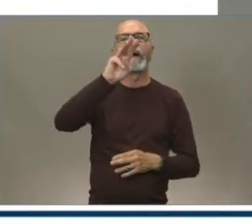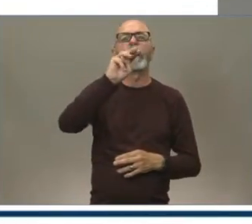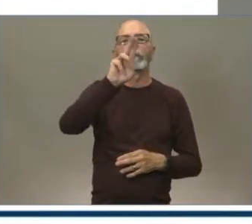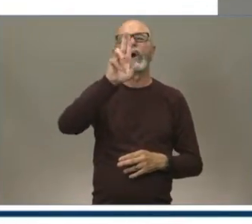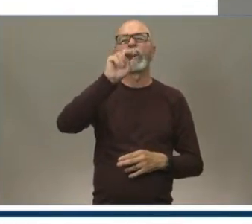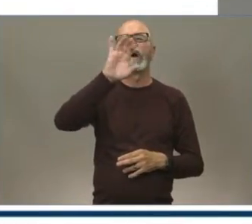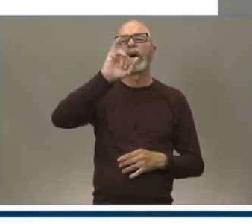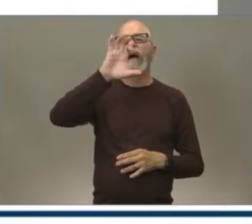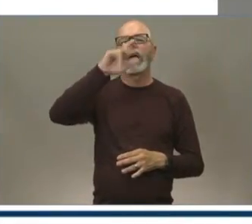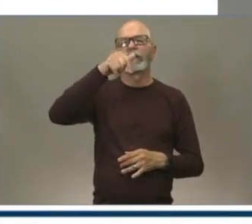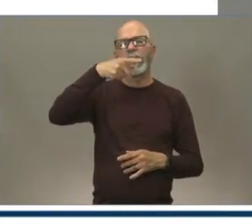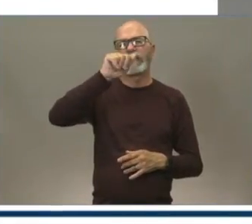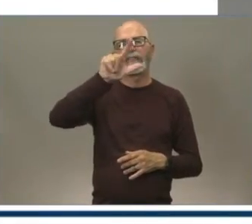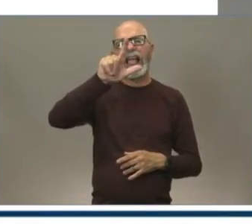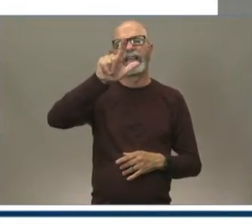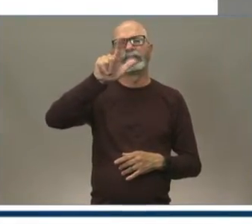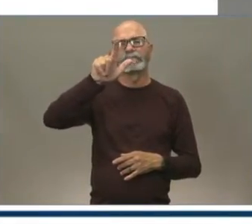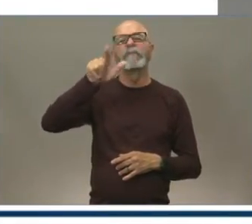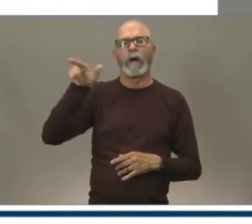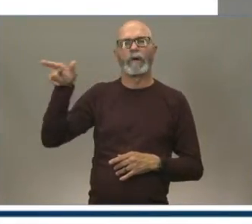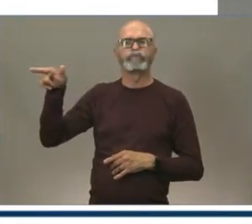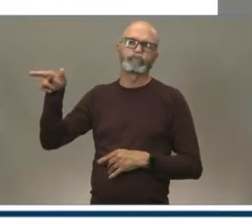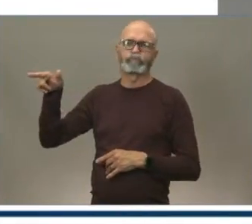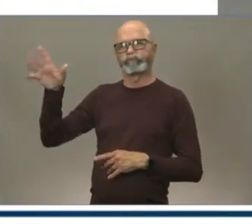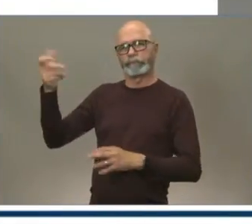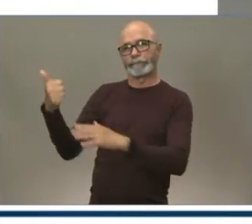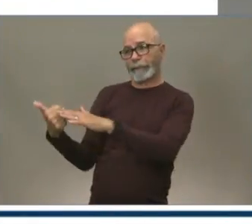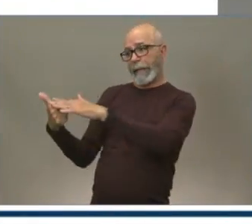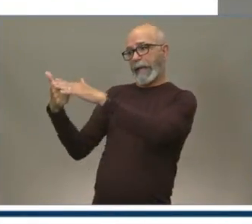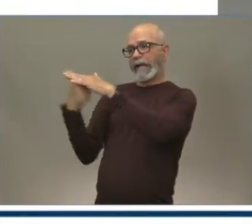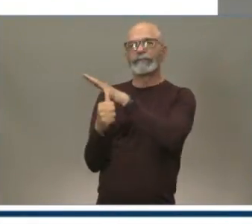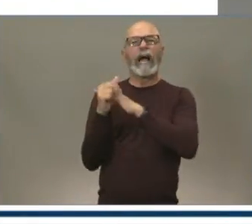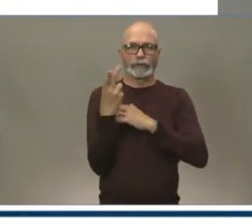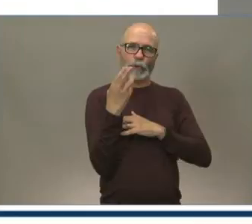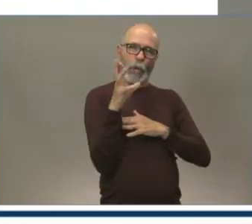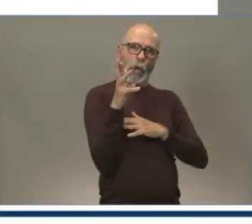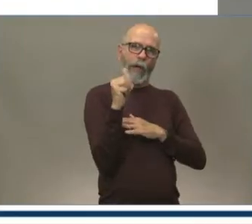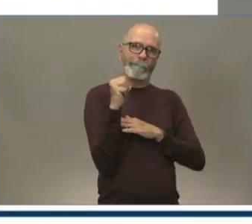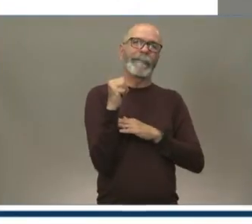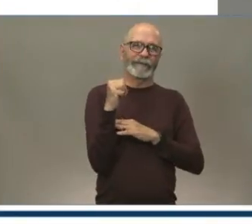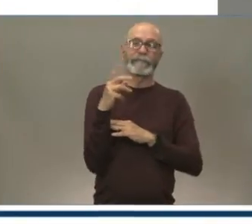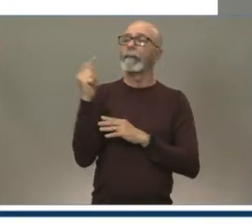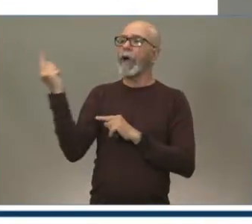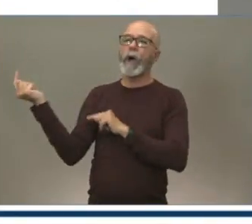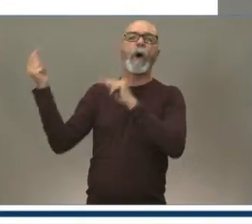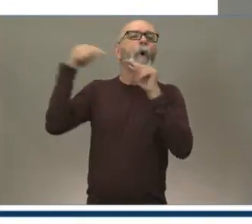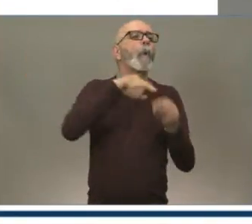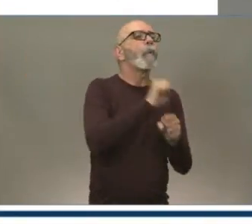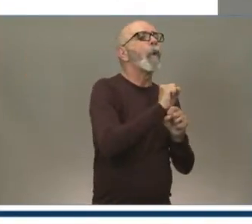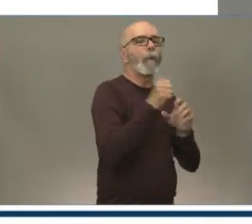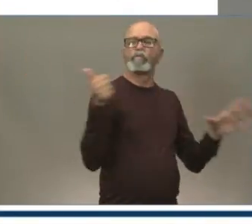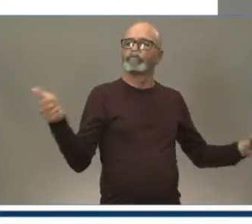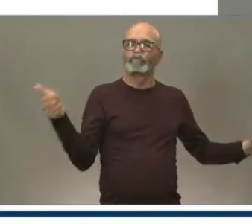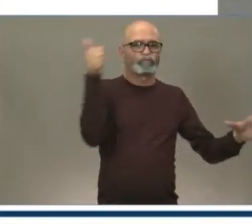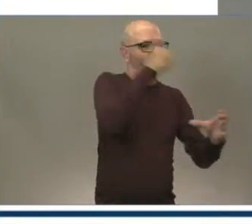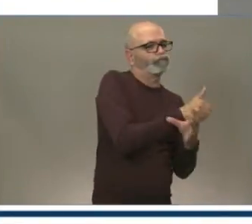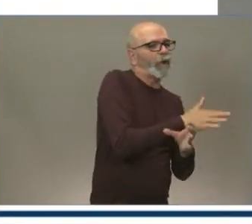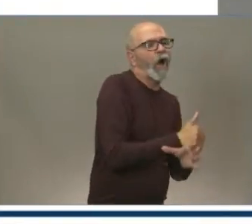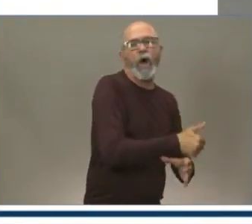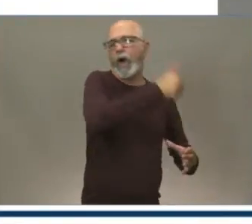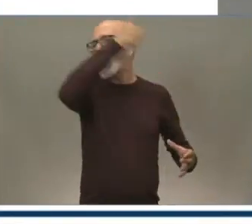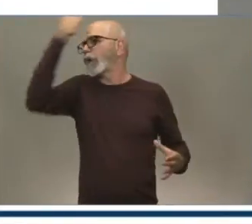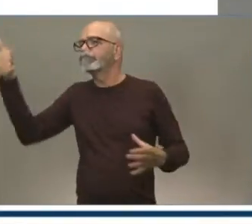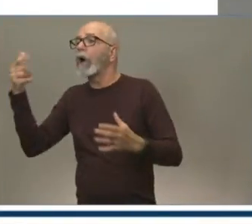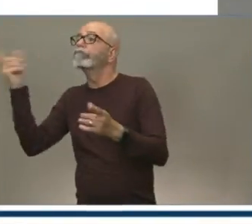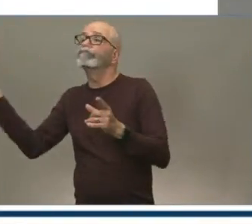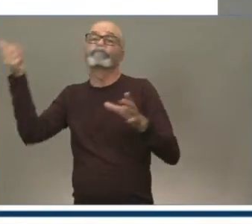and many people in those communities, they do a lot of their shopping, they come to work in the Halifax area. It only makes sense that when